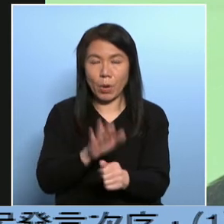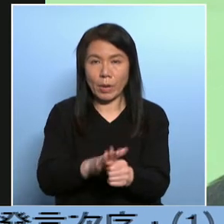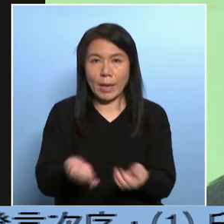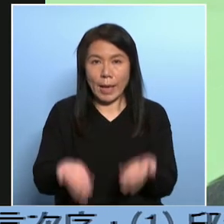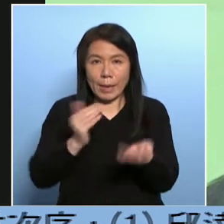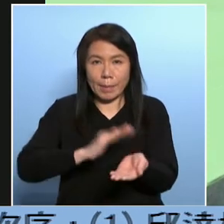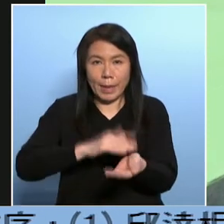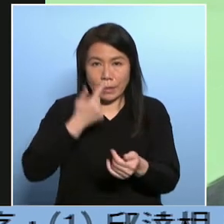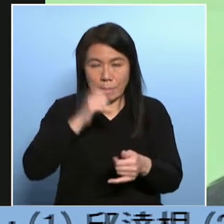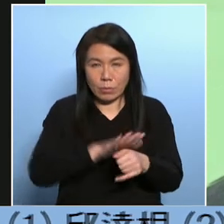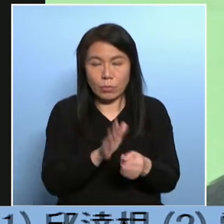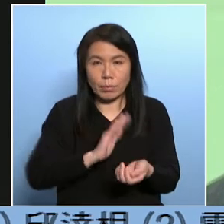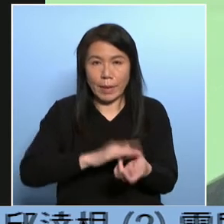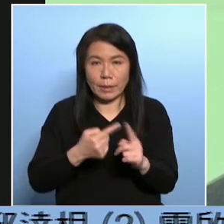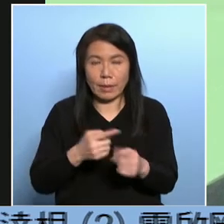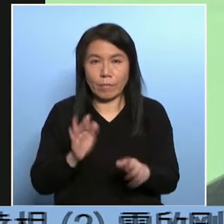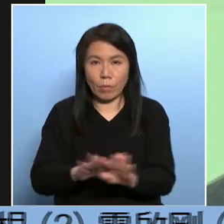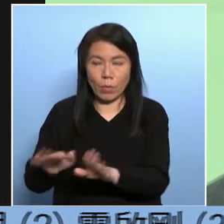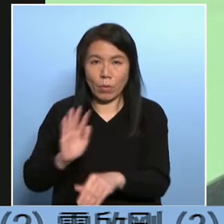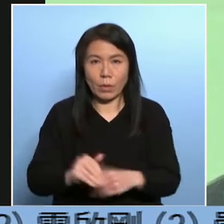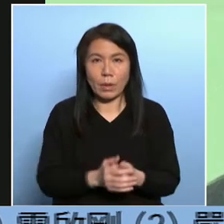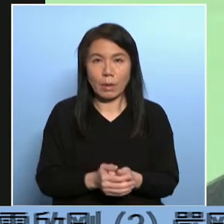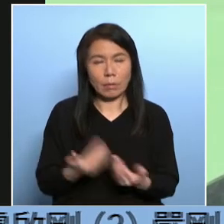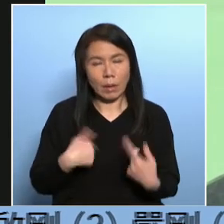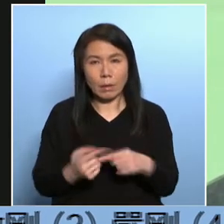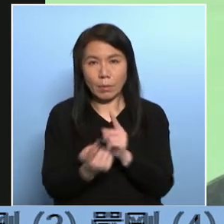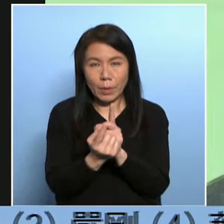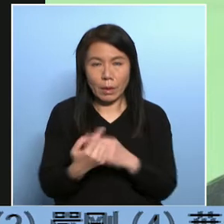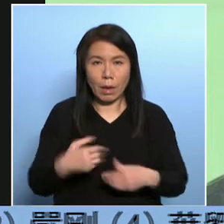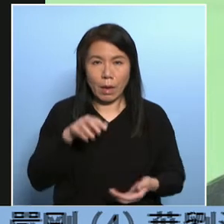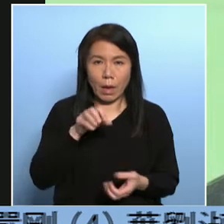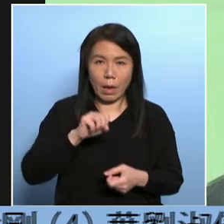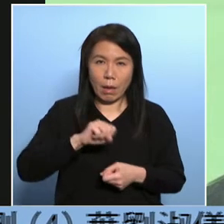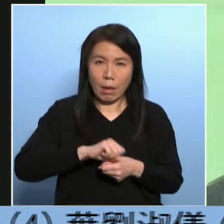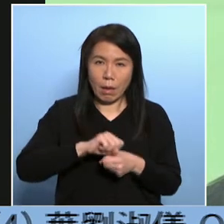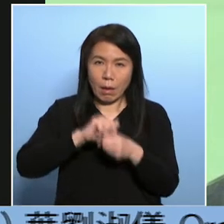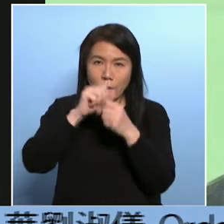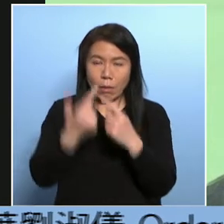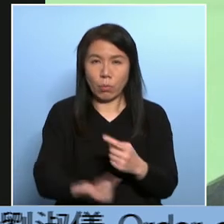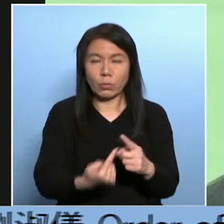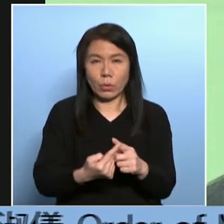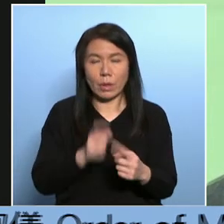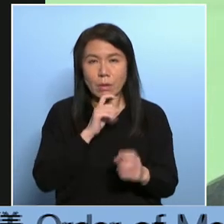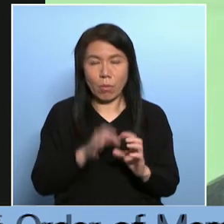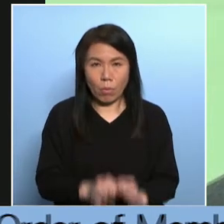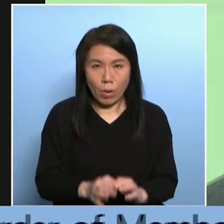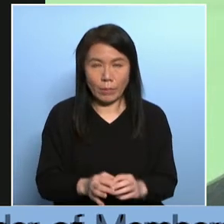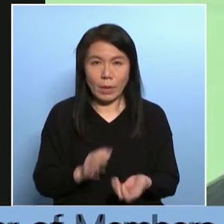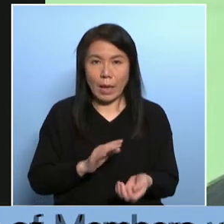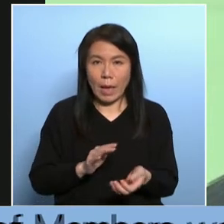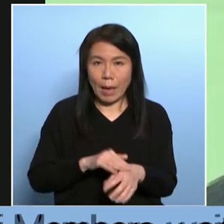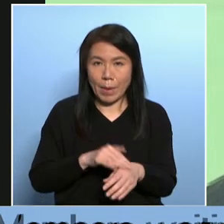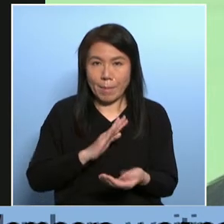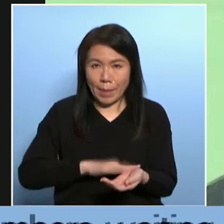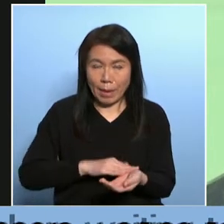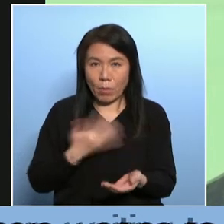today, I understand that some community clinics have been set up to see those who have been